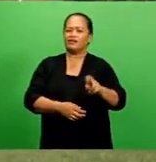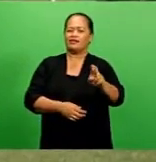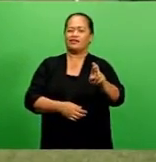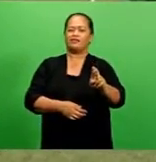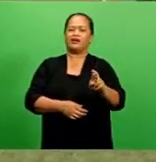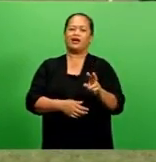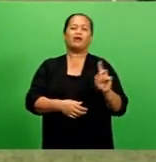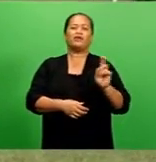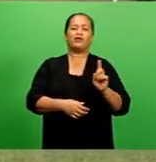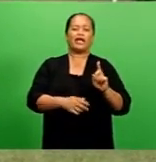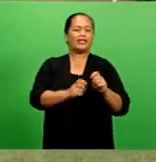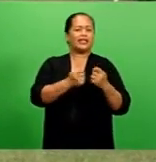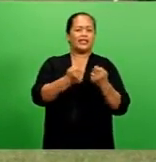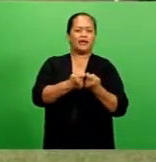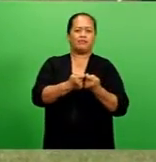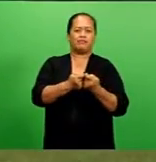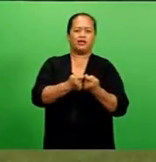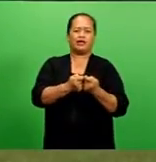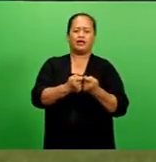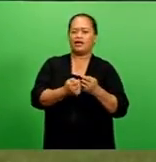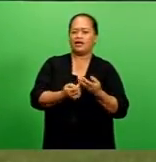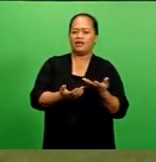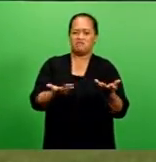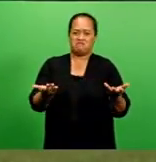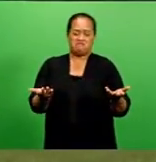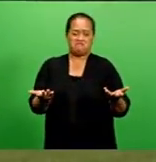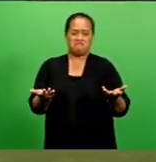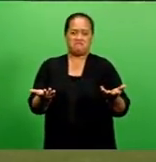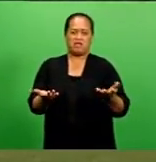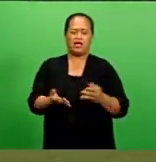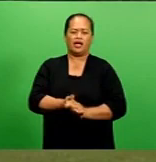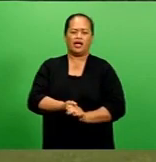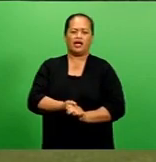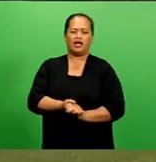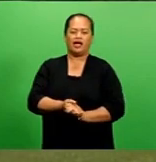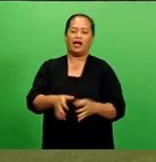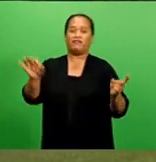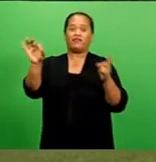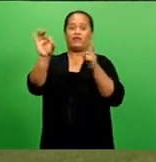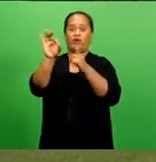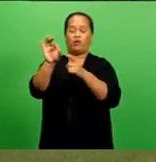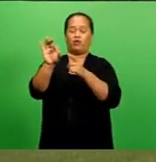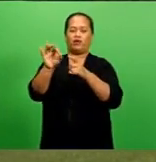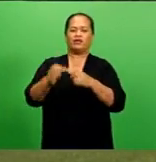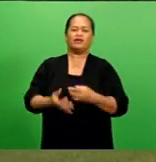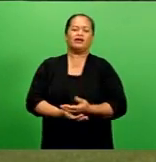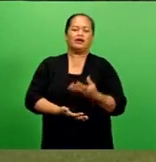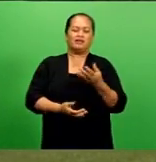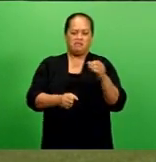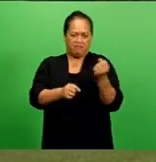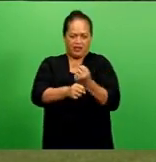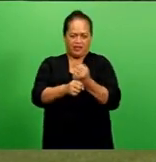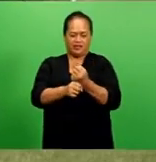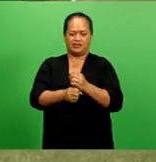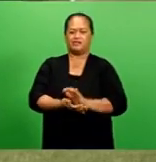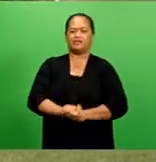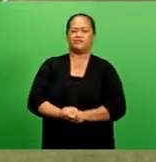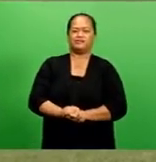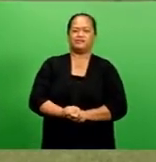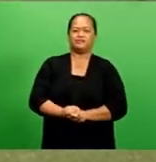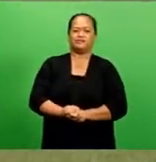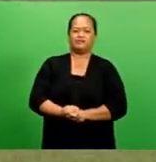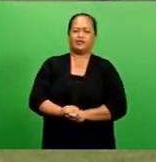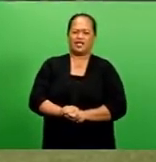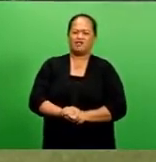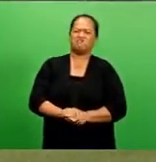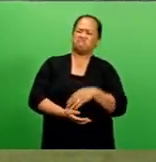Patrick Joseph and sealed the match in the second half with another goal to Gabriele Matinisinga. I think it's a